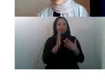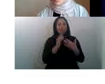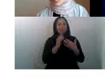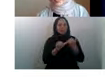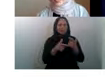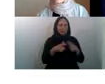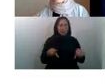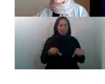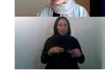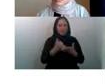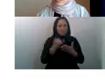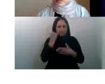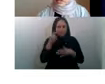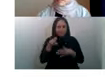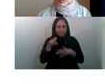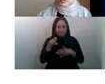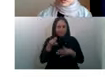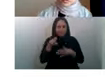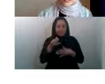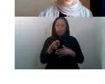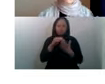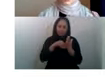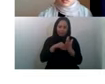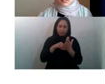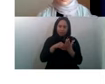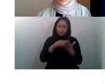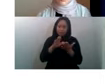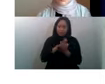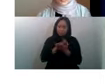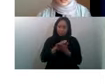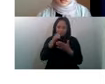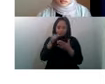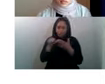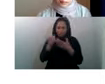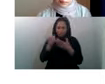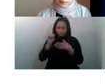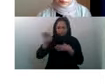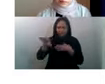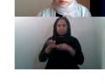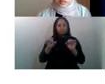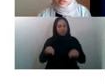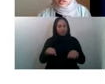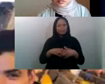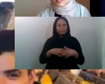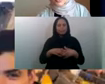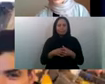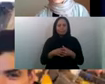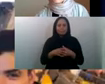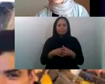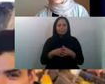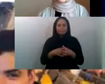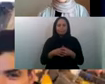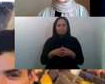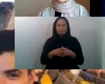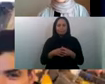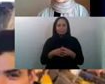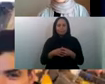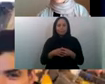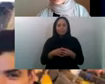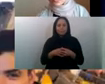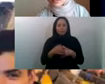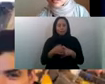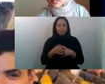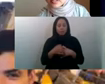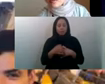paper questionnaire, which is very rare for people to receive one. But if you do, that is a possibility. That's an option. So these are some of the stories